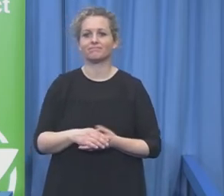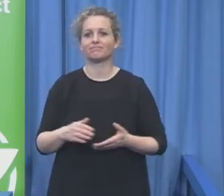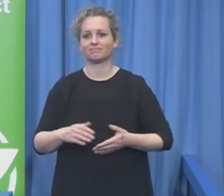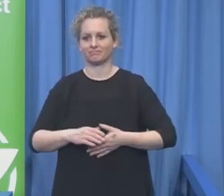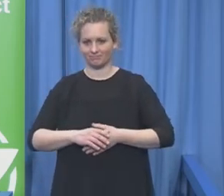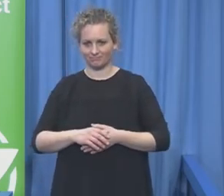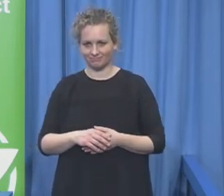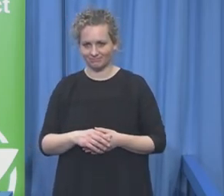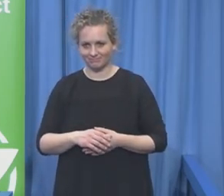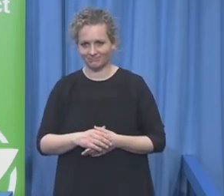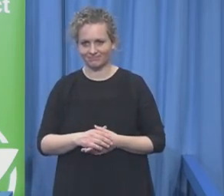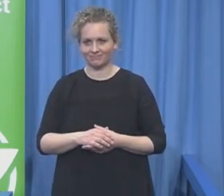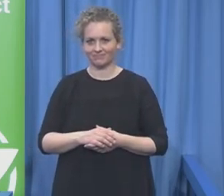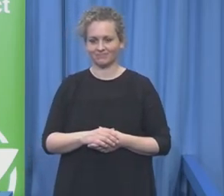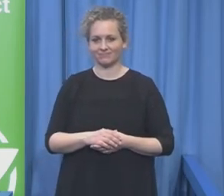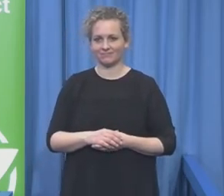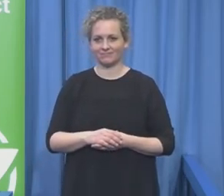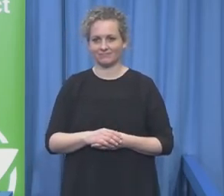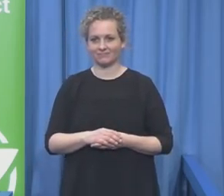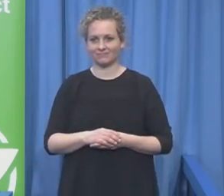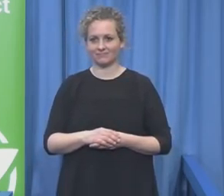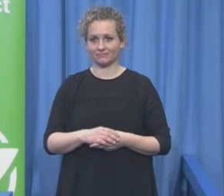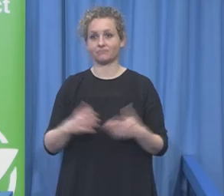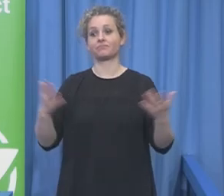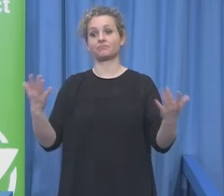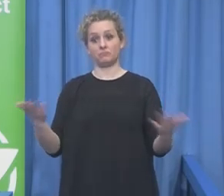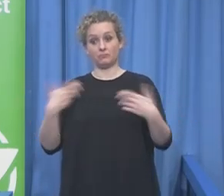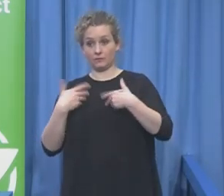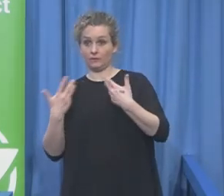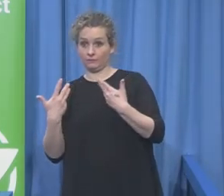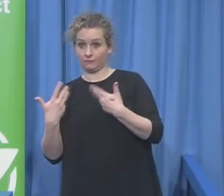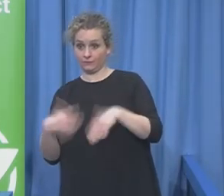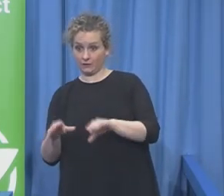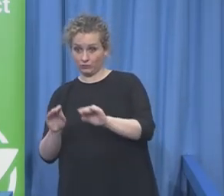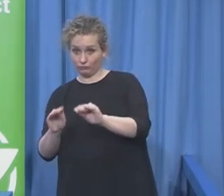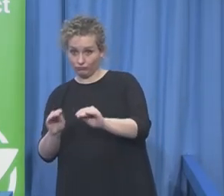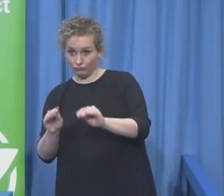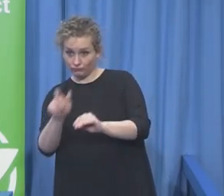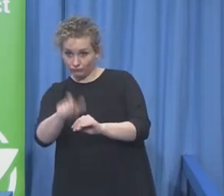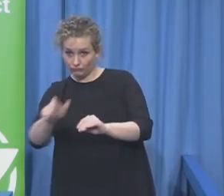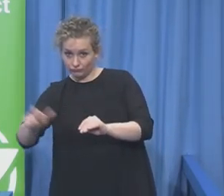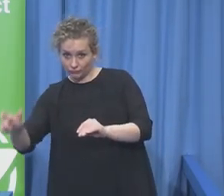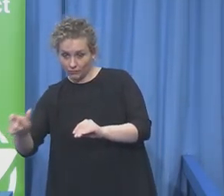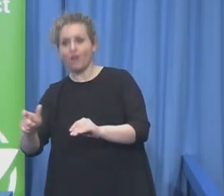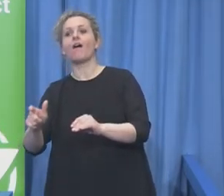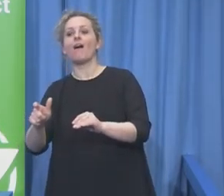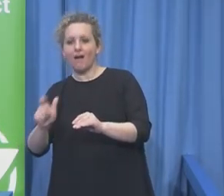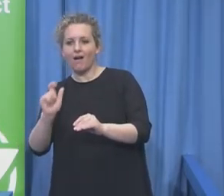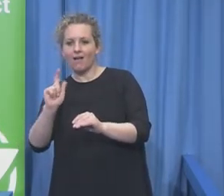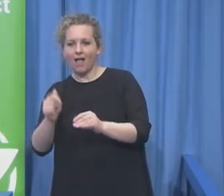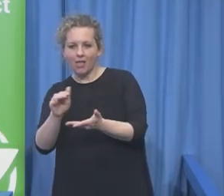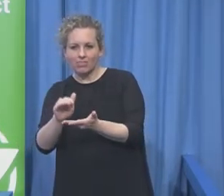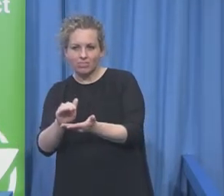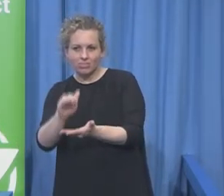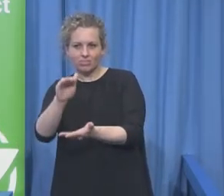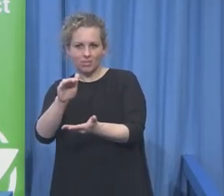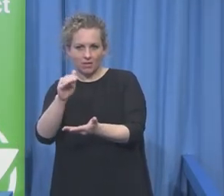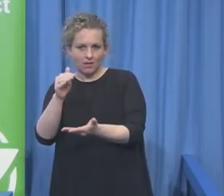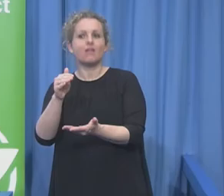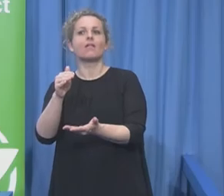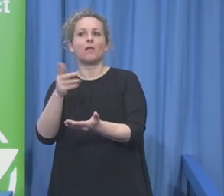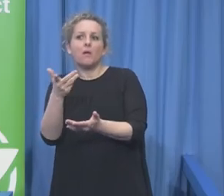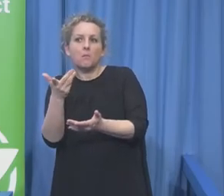transfer skills or to build competencies of people who are already into rehabilitation or other services. So, but having said that, likewise, we are